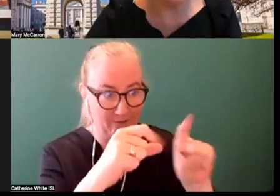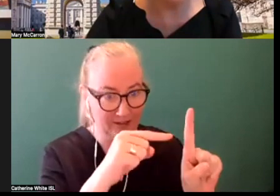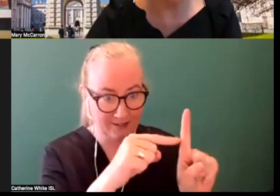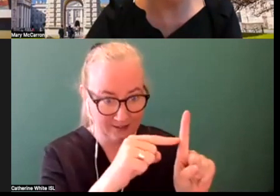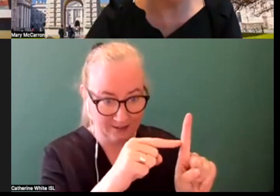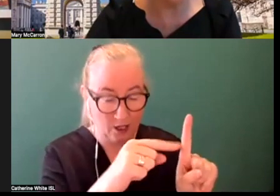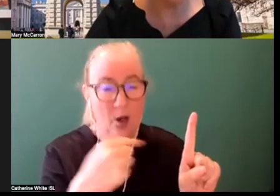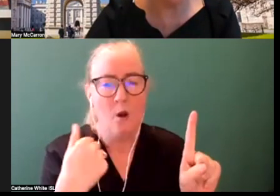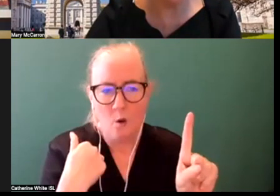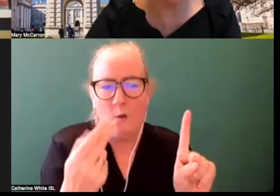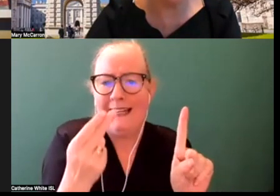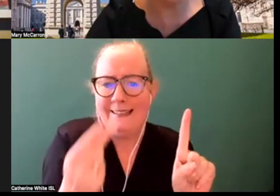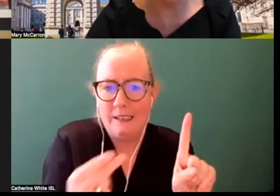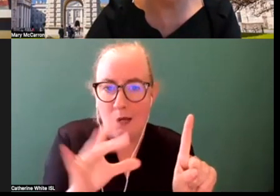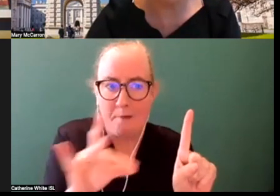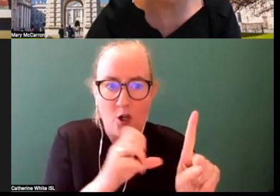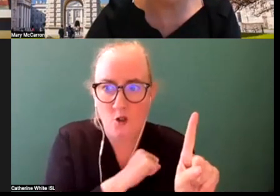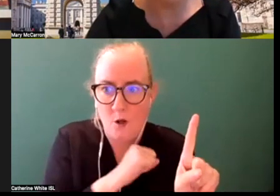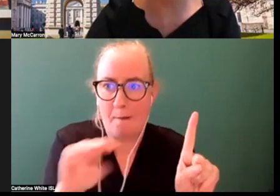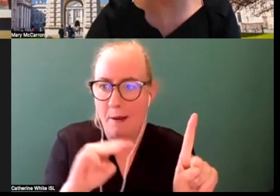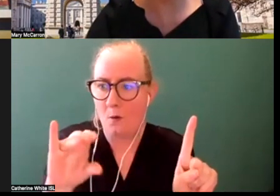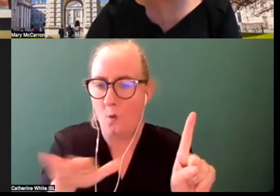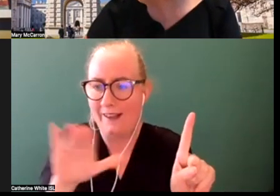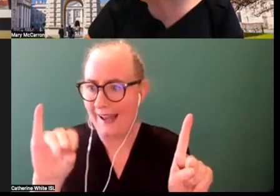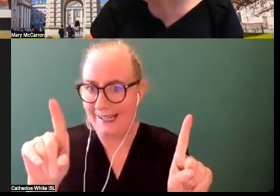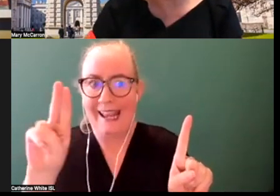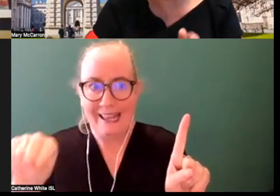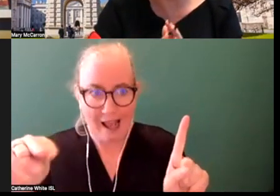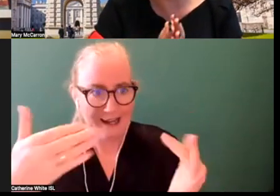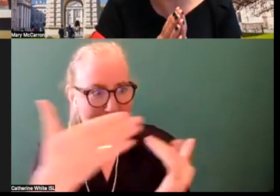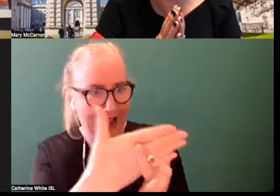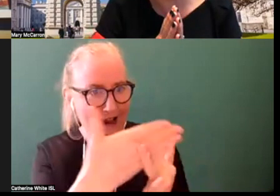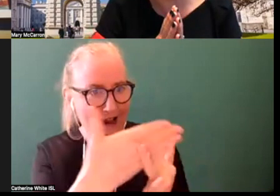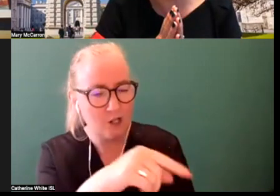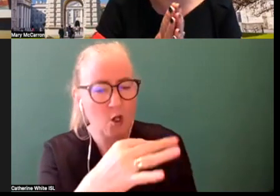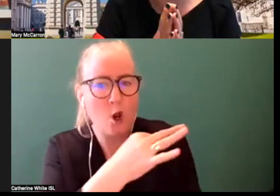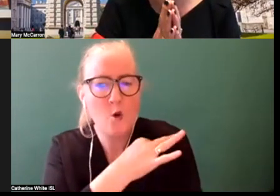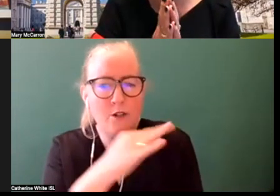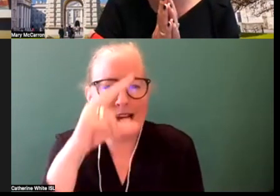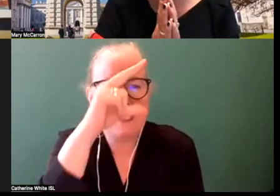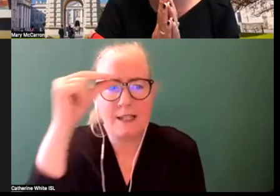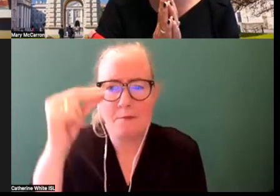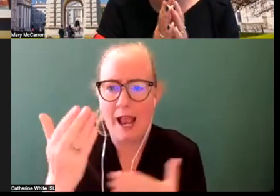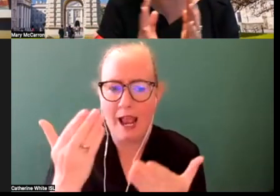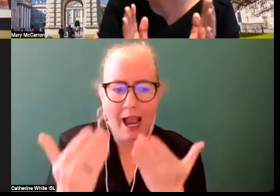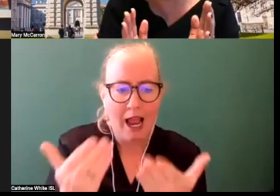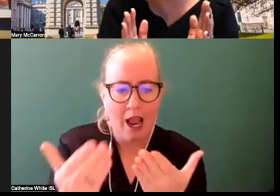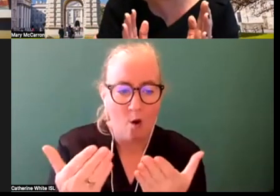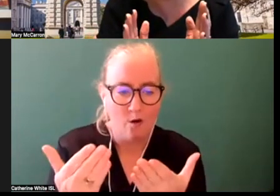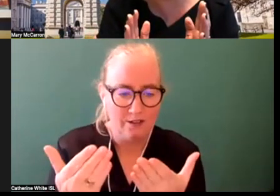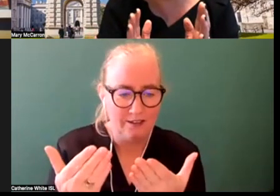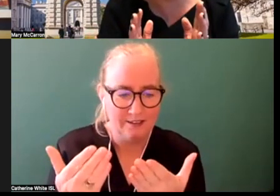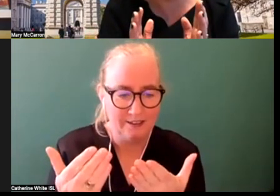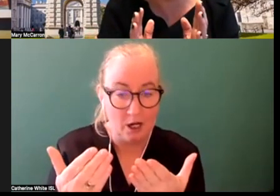that we need to ensure that people with ID can access. And I think a good example of that is how we have managed to build a National